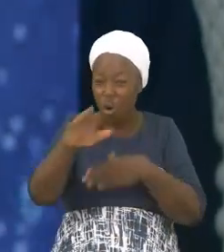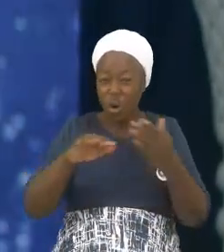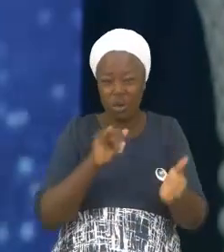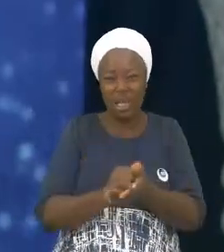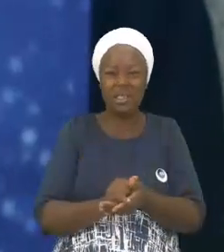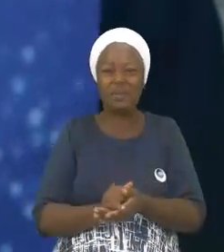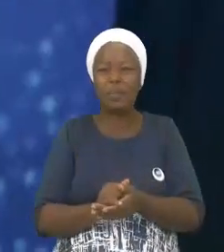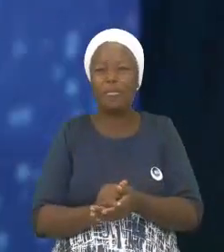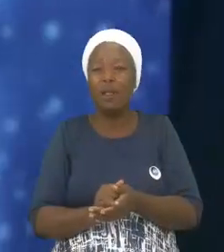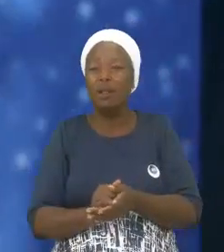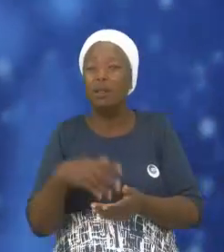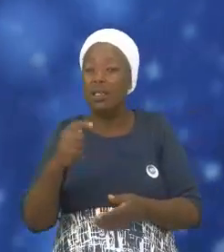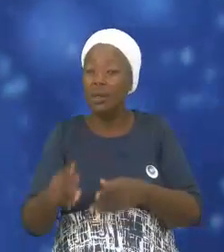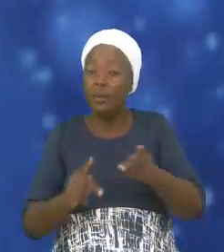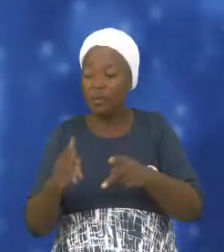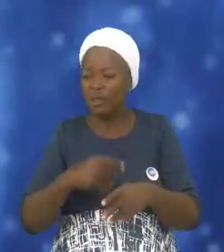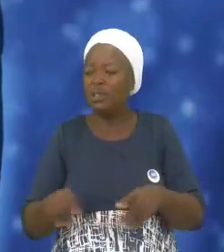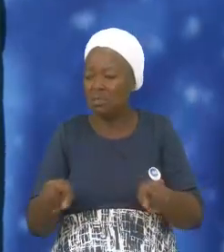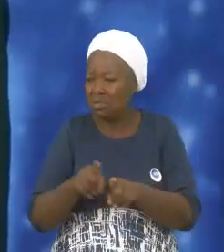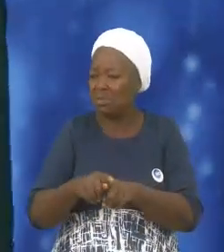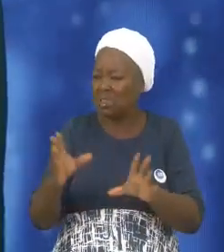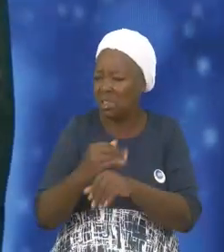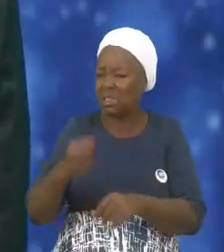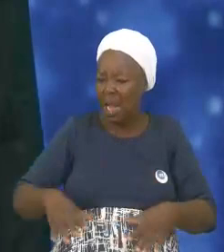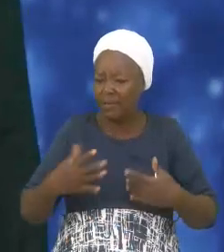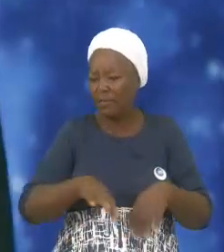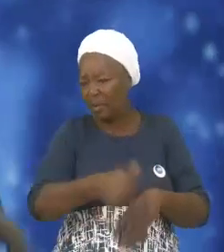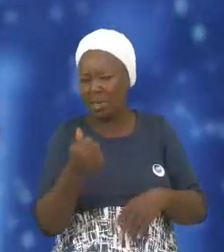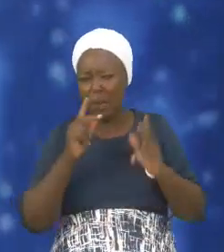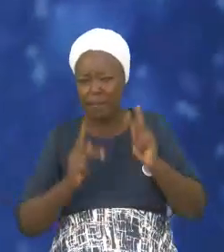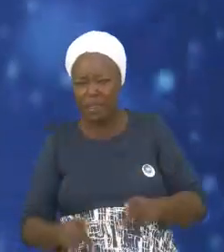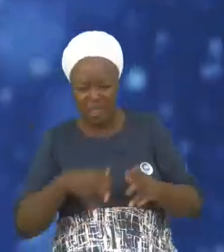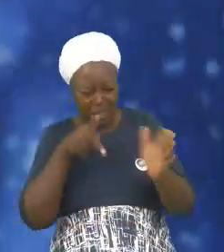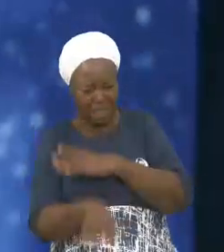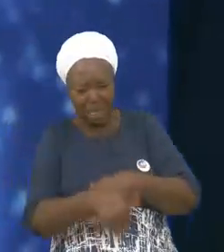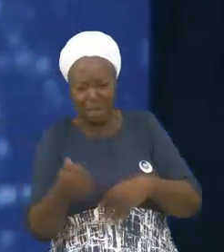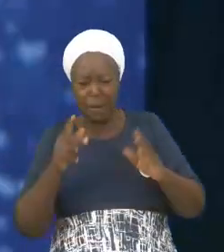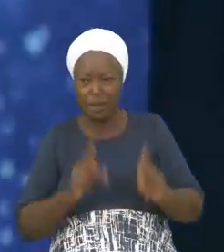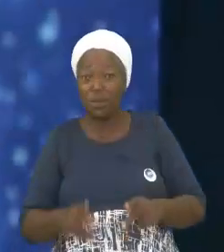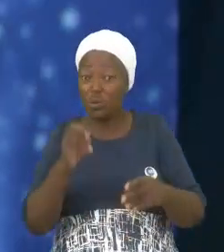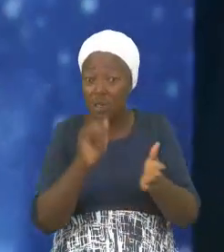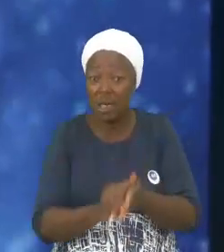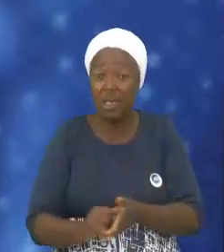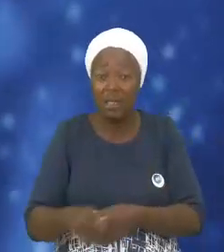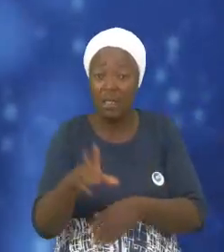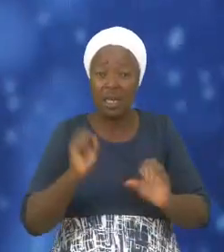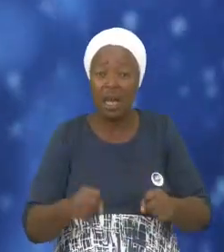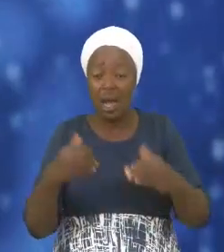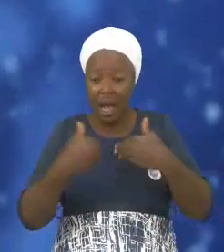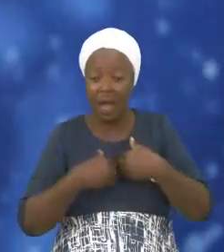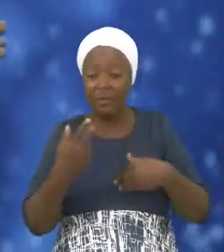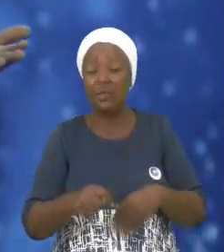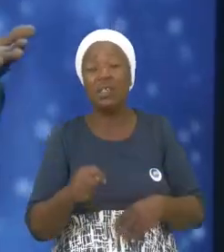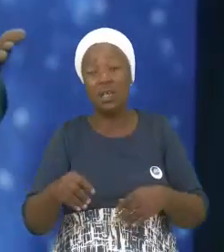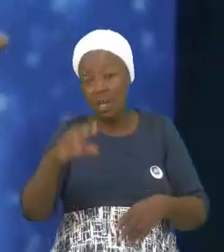that. People, they will even take the life of another person, kill another person so that they can have his property.